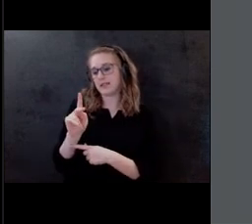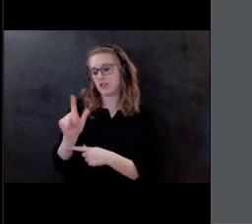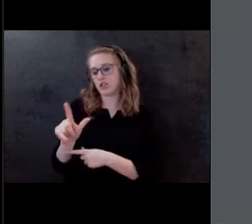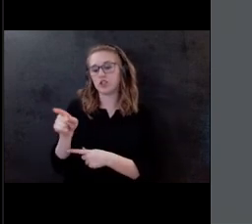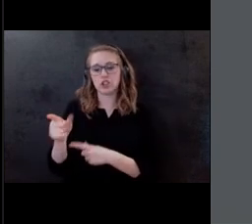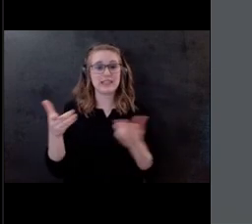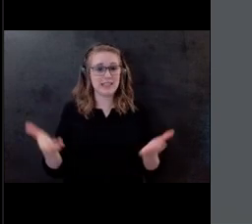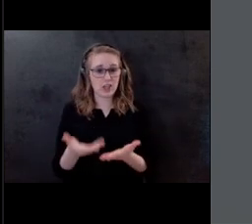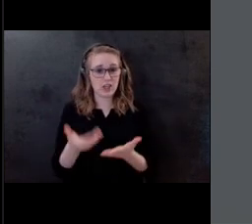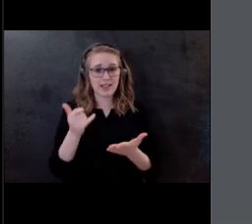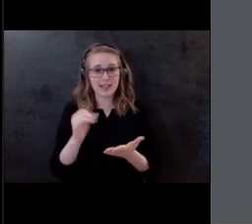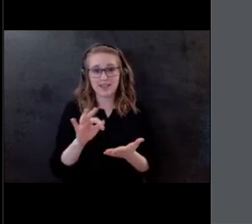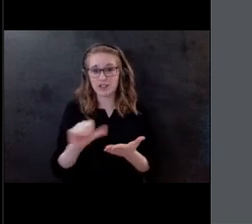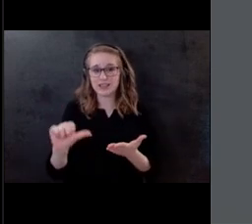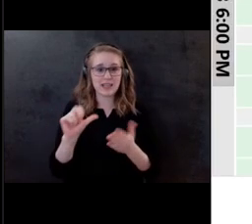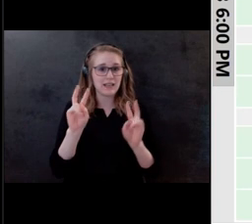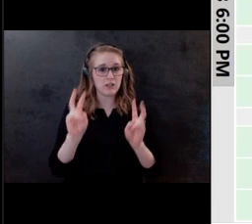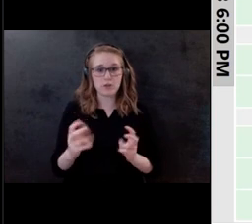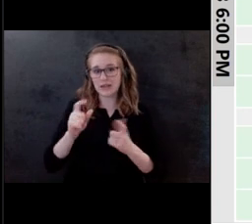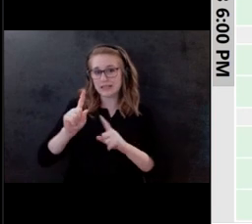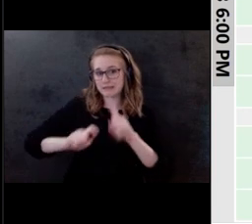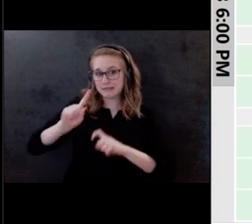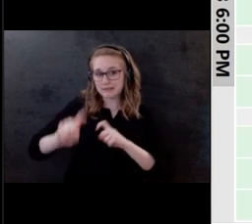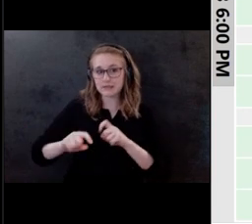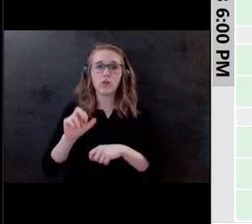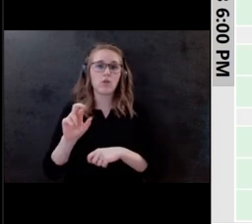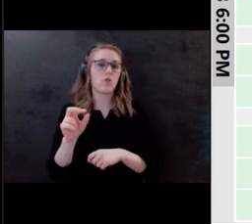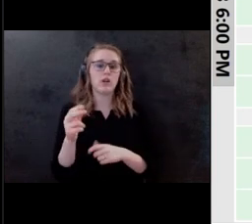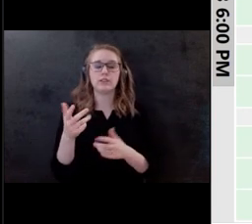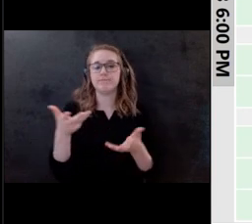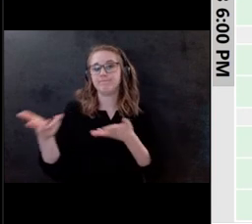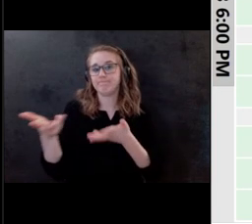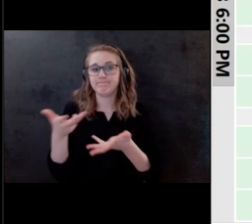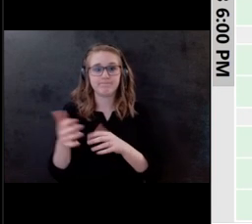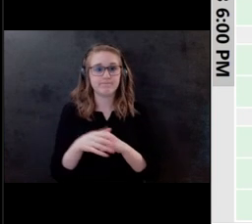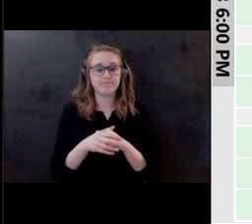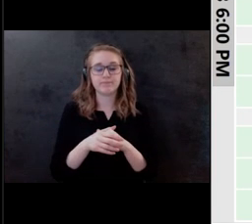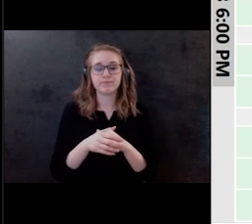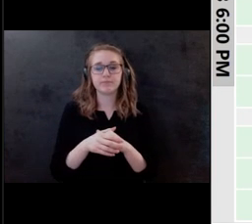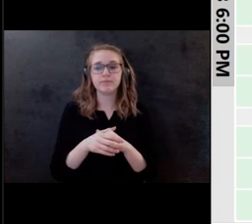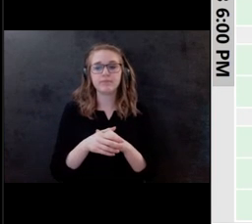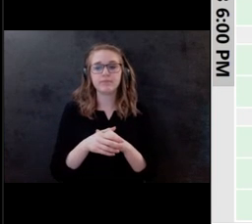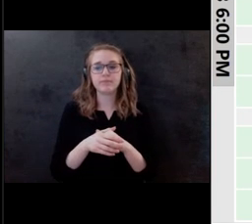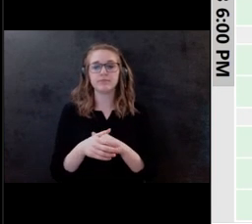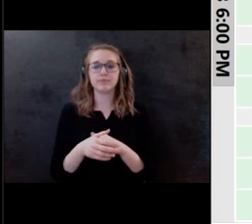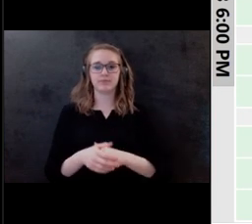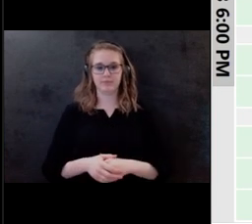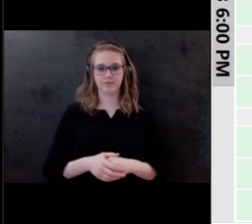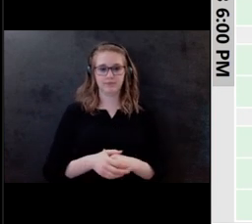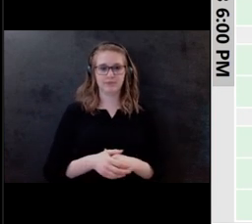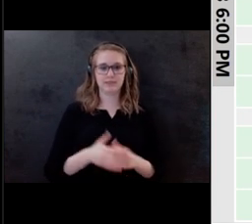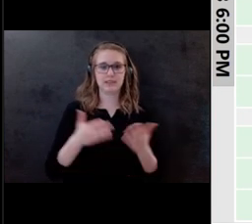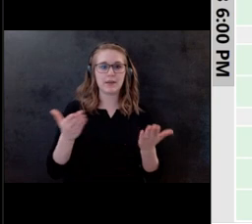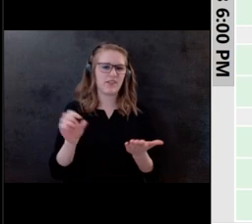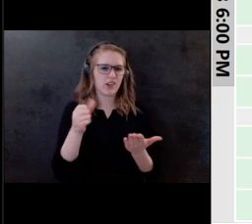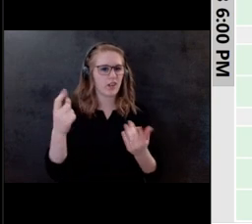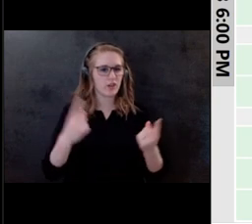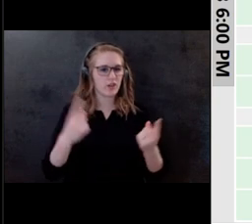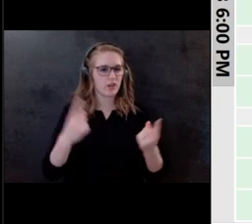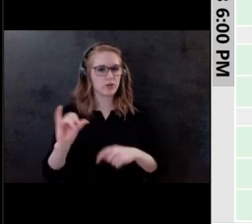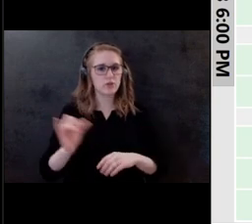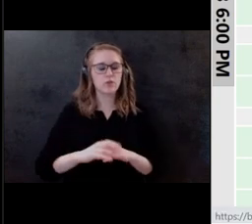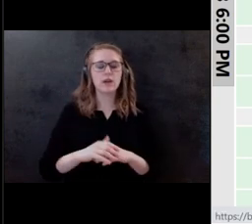things, any other items you'd like to ask or fill in for you. I'm here for other questions. So right now, the